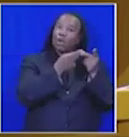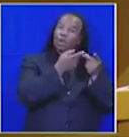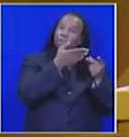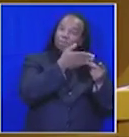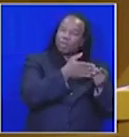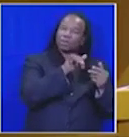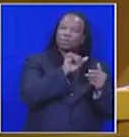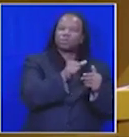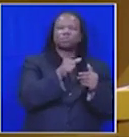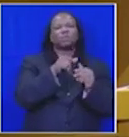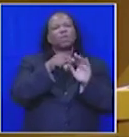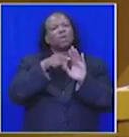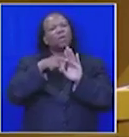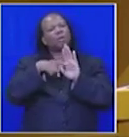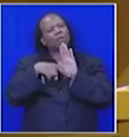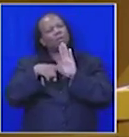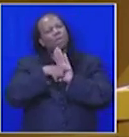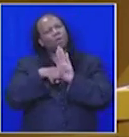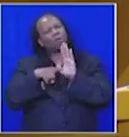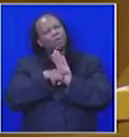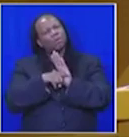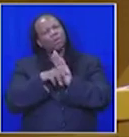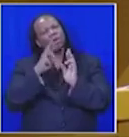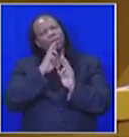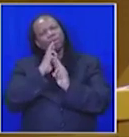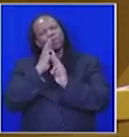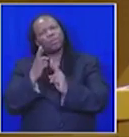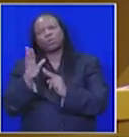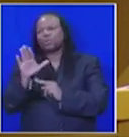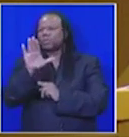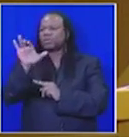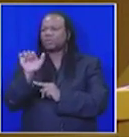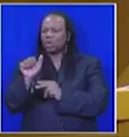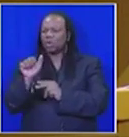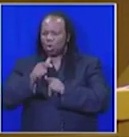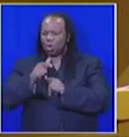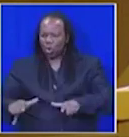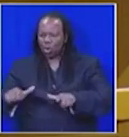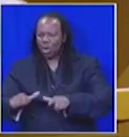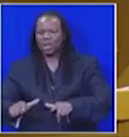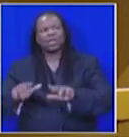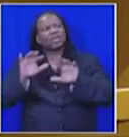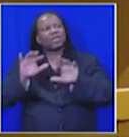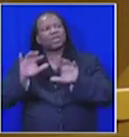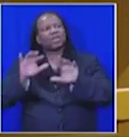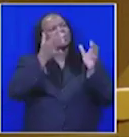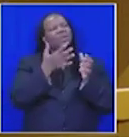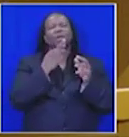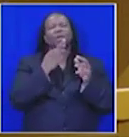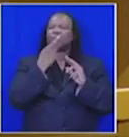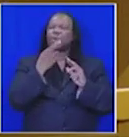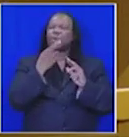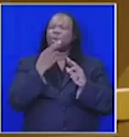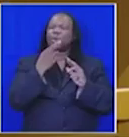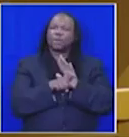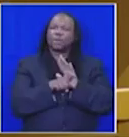the negative reporting on South Africa, both locally and internationally. Whilst we in no way wish to detract